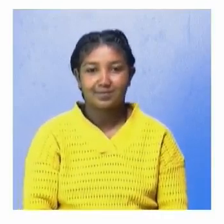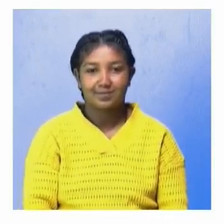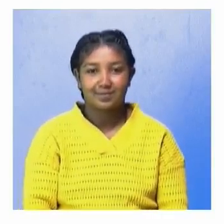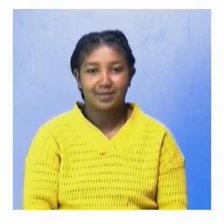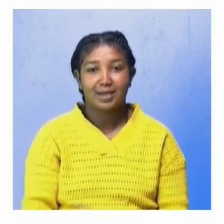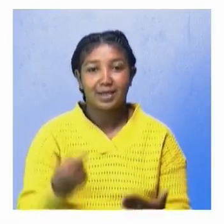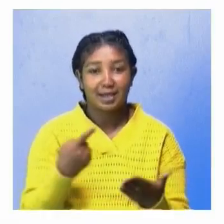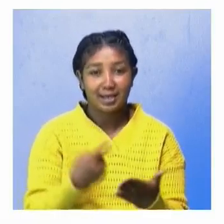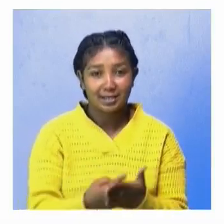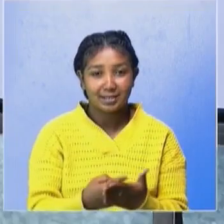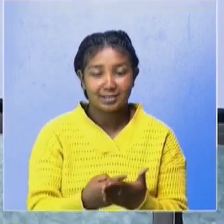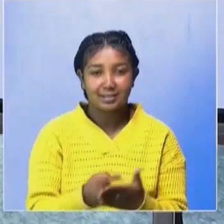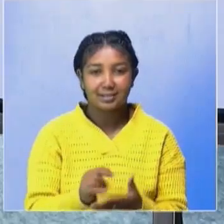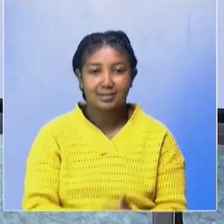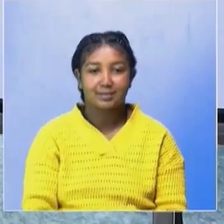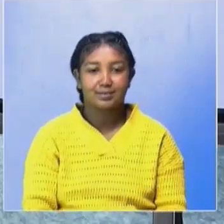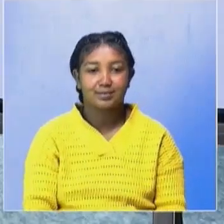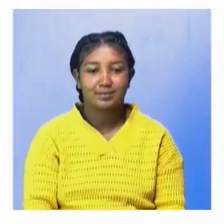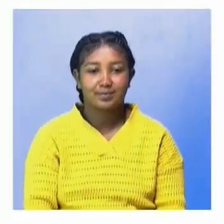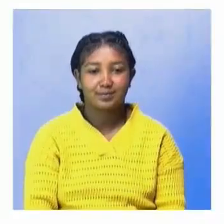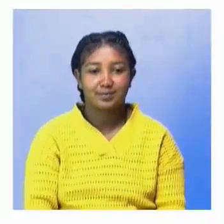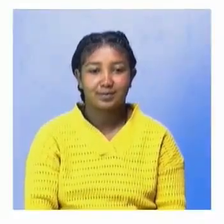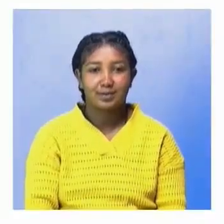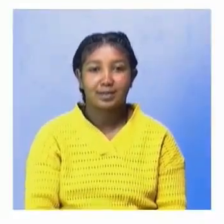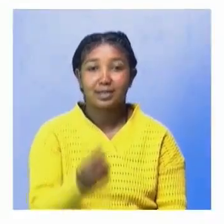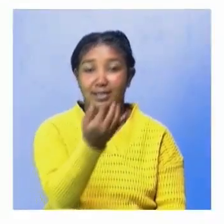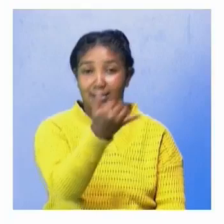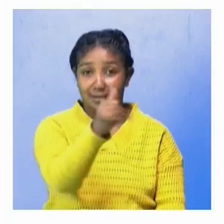Here is 3. They